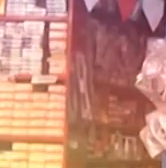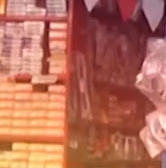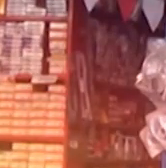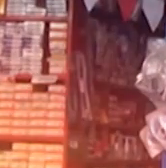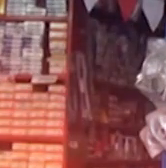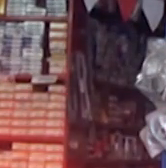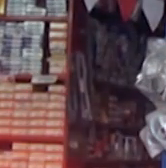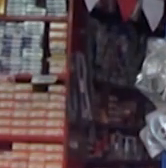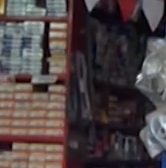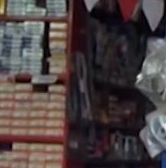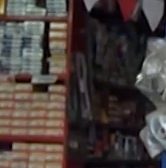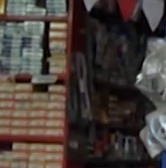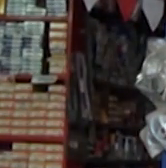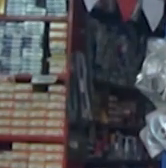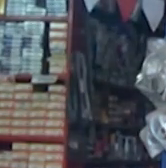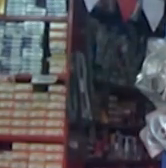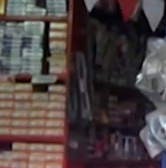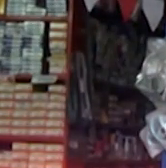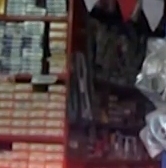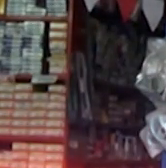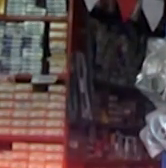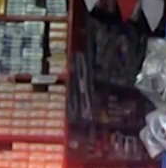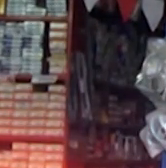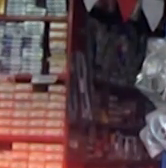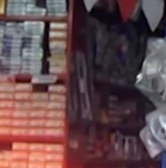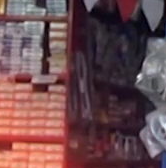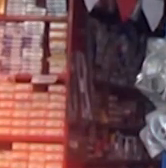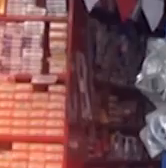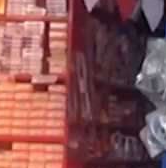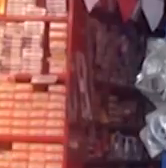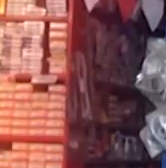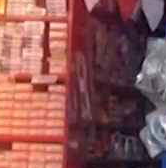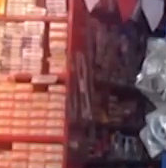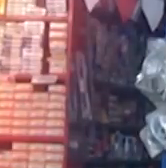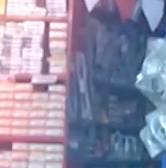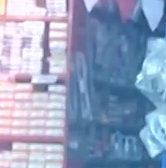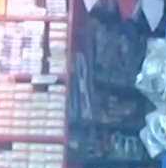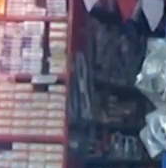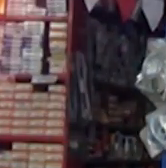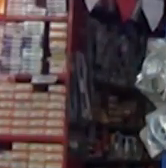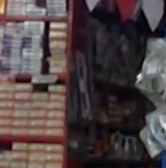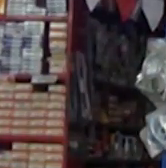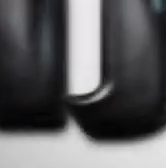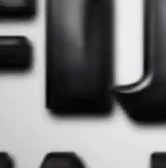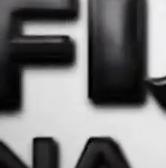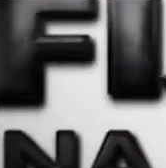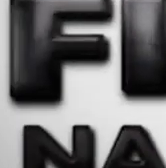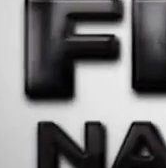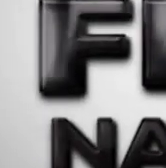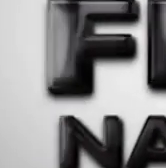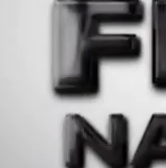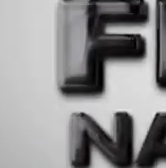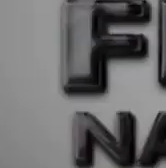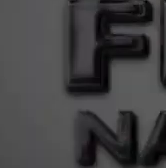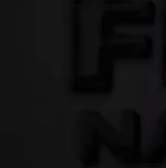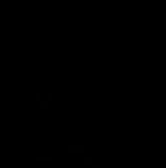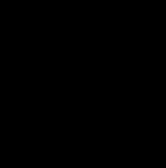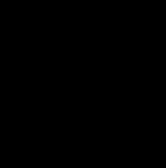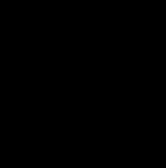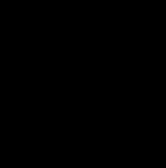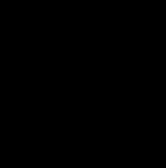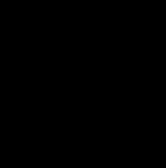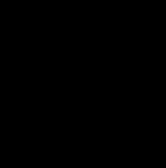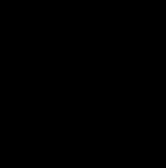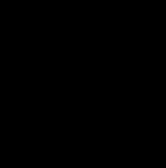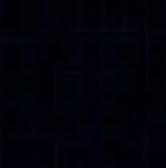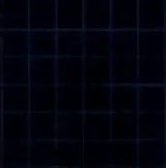Pula nadango aproslan garse ngor kraki do televe on varong na Radio Fiji 1 nandomo ibiti. Radio Fiji 1 nandomo